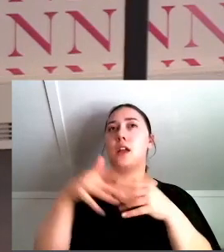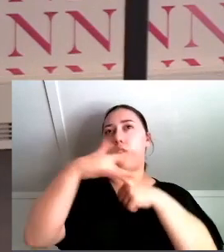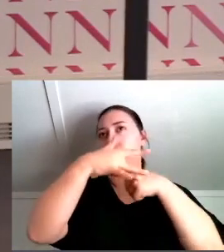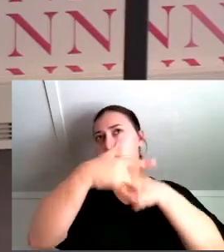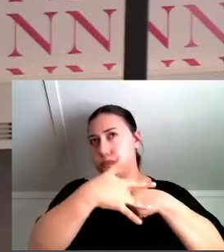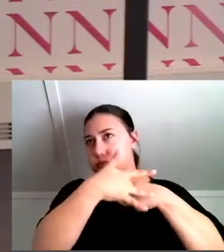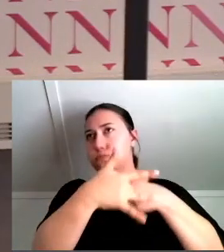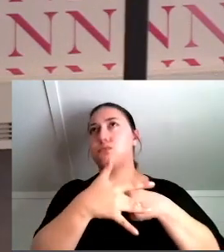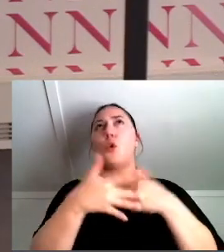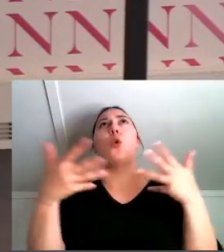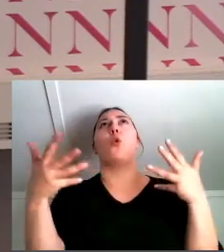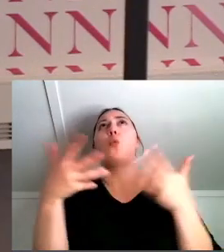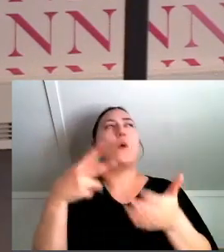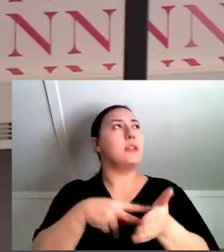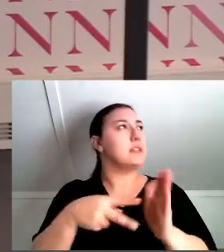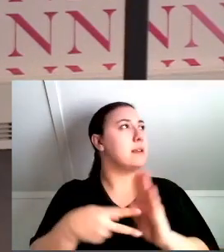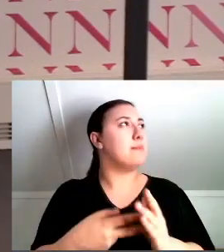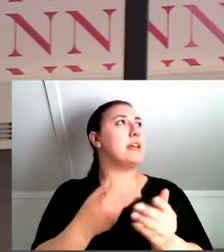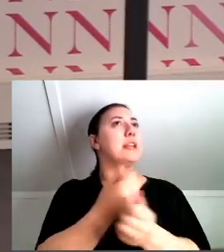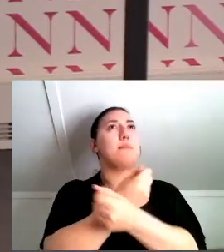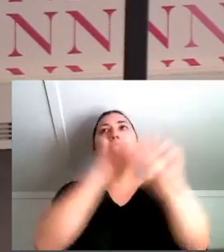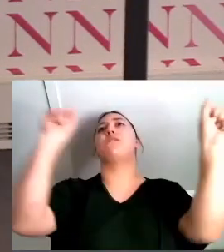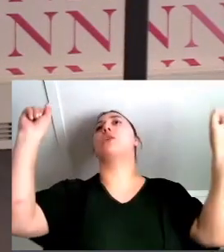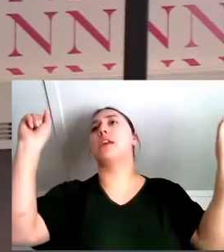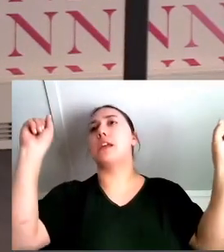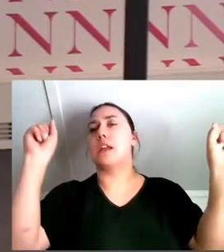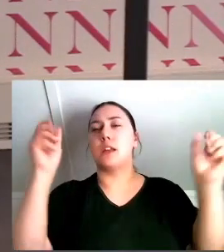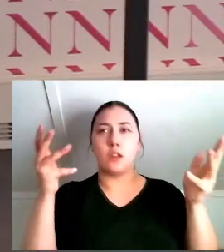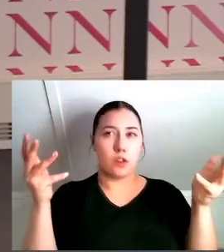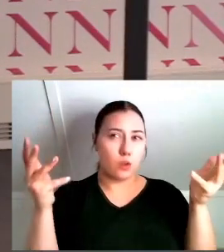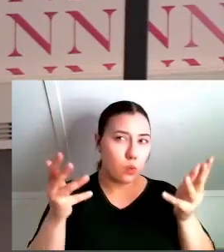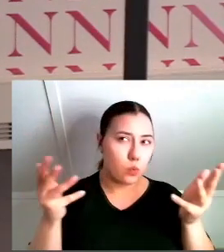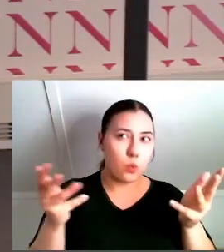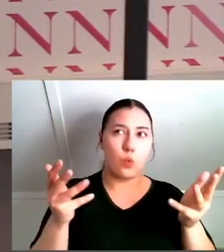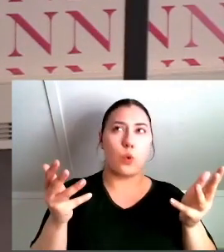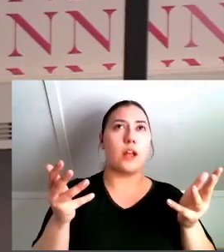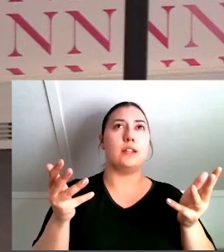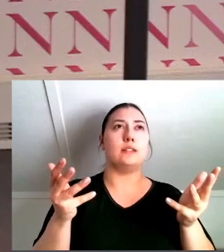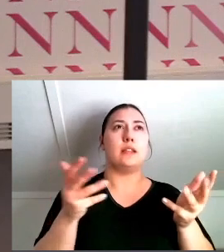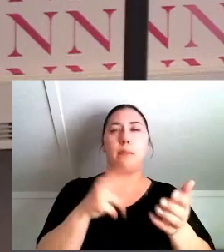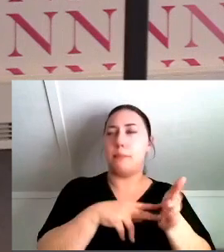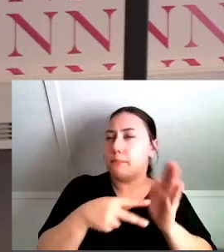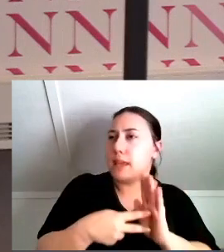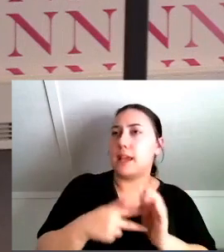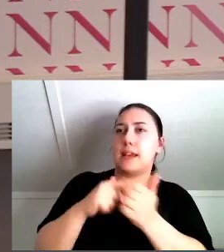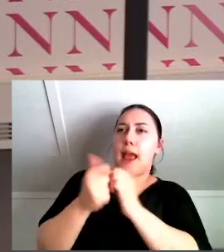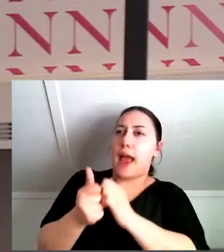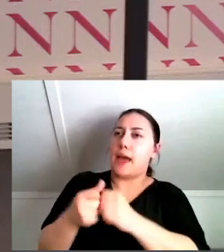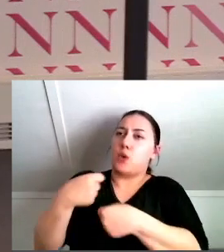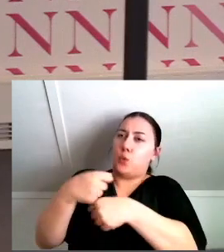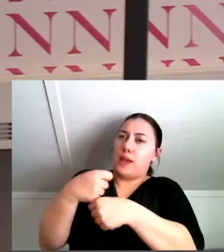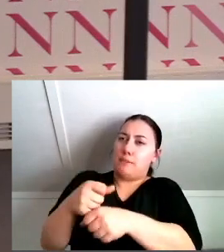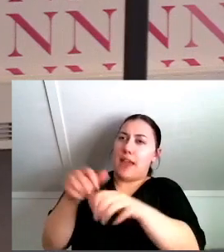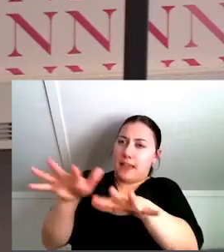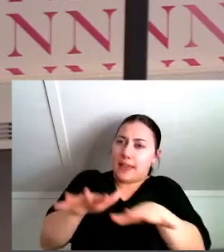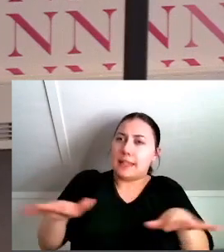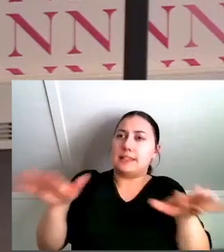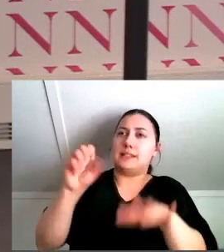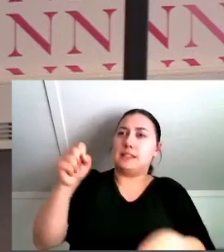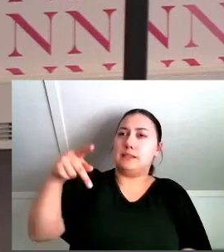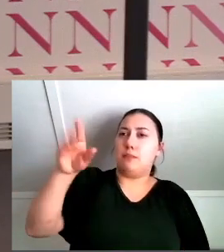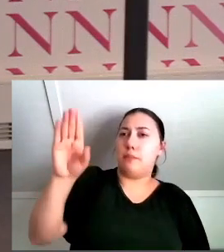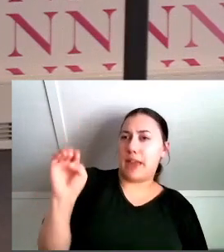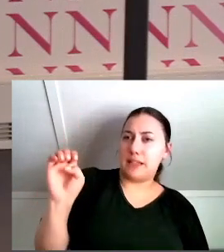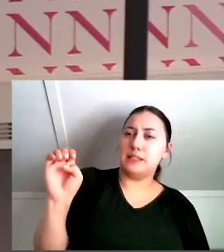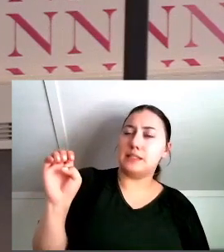free, what is necessary to create space for liberation. So even in the context of some place like Eatonville,